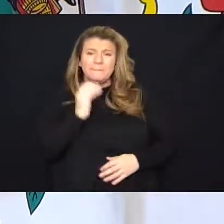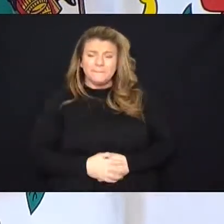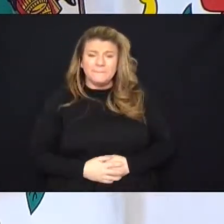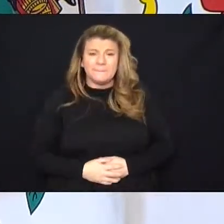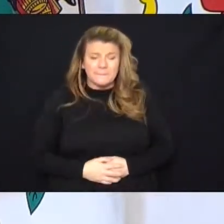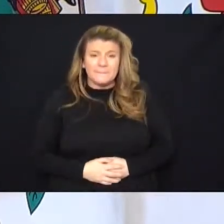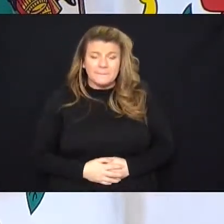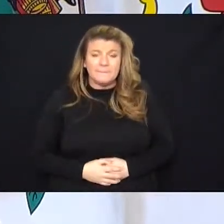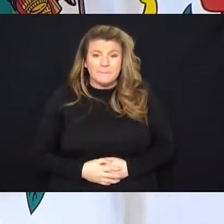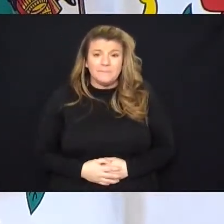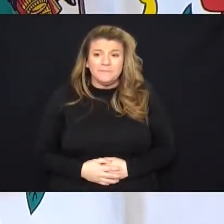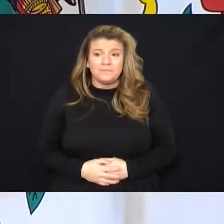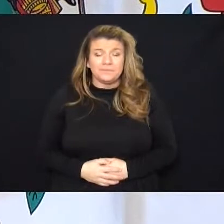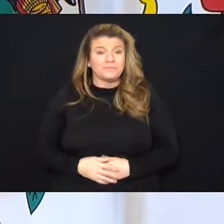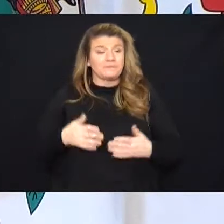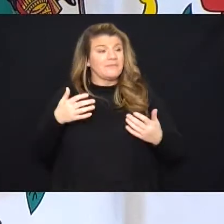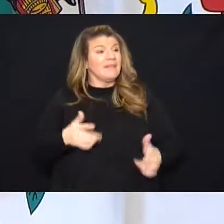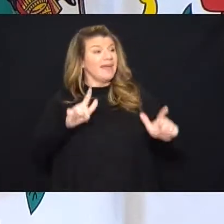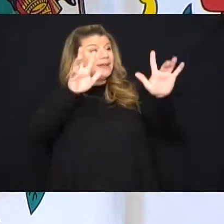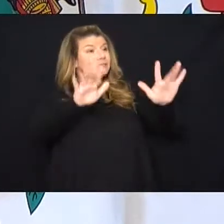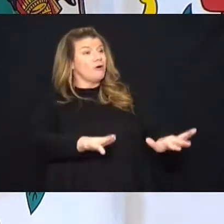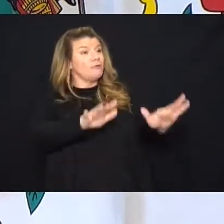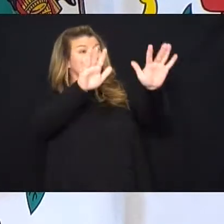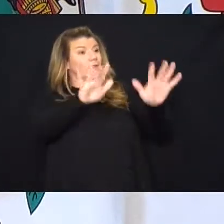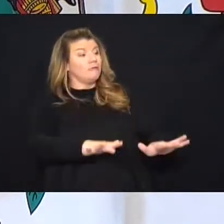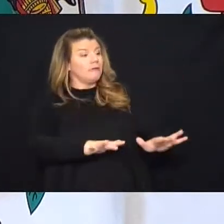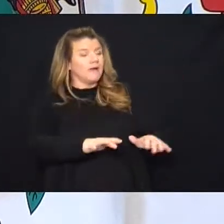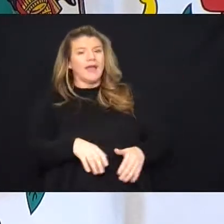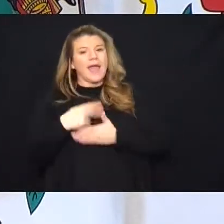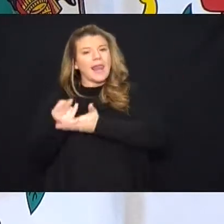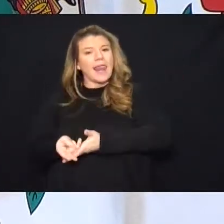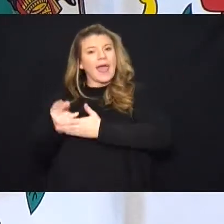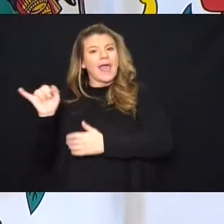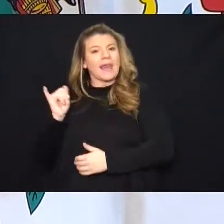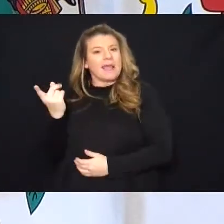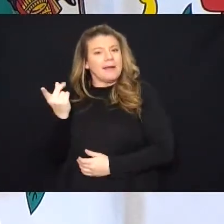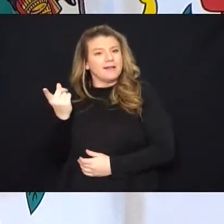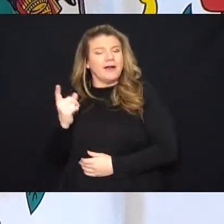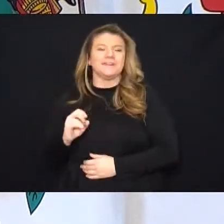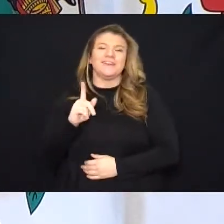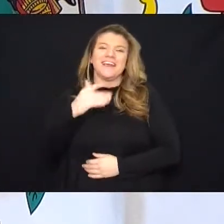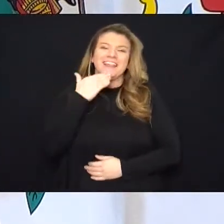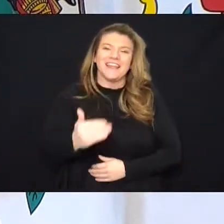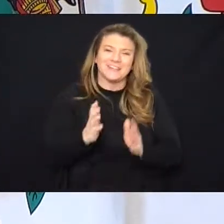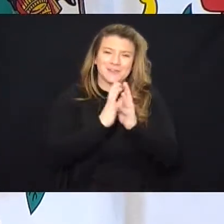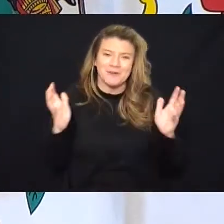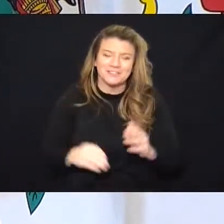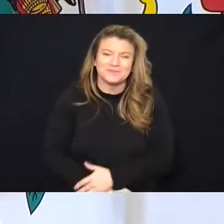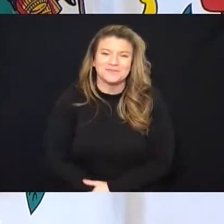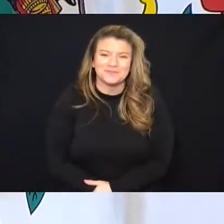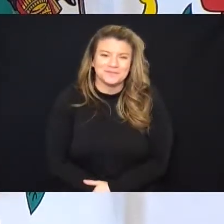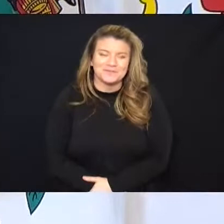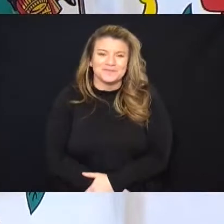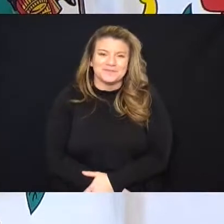you know, let it snow and do that for Baby Dog too. So anyway, thank y'all so much.